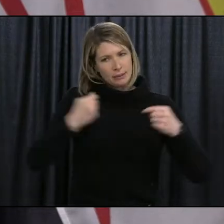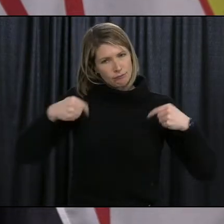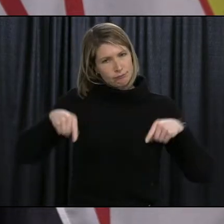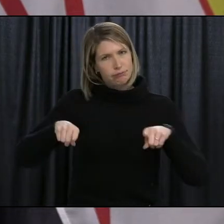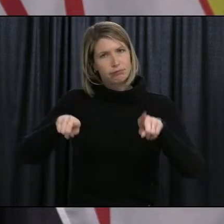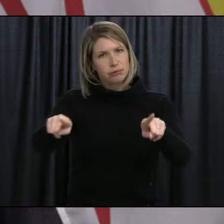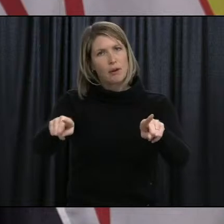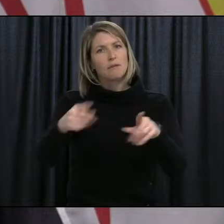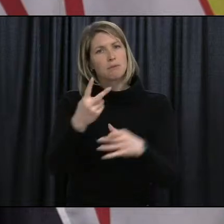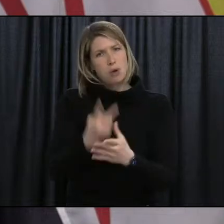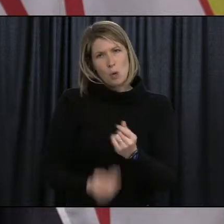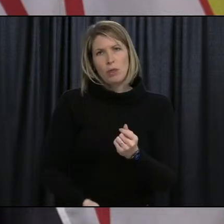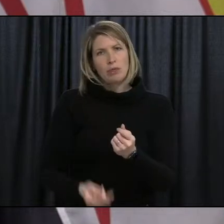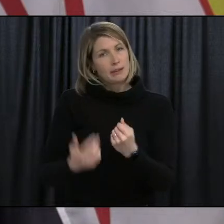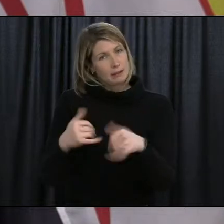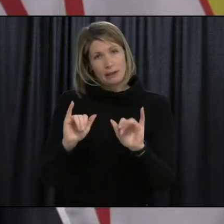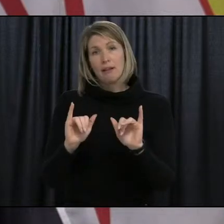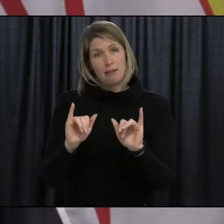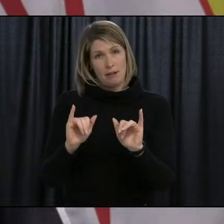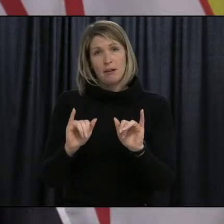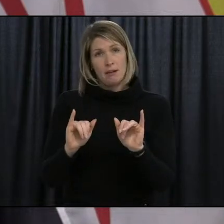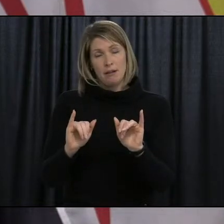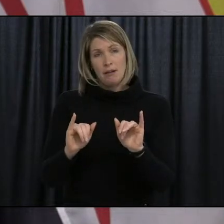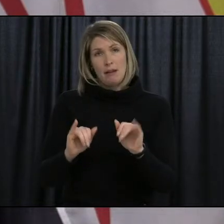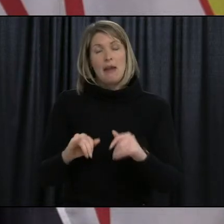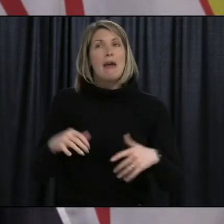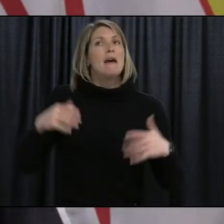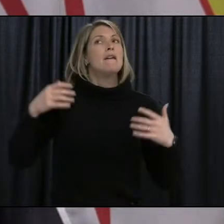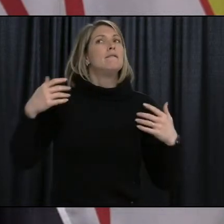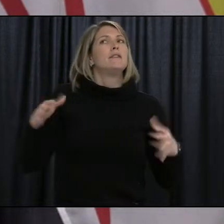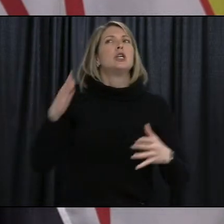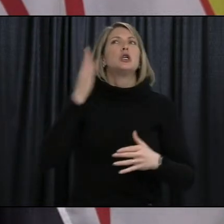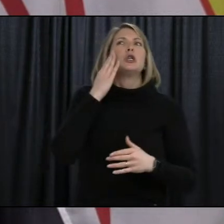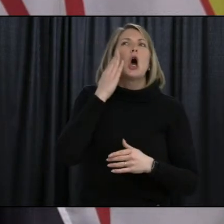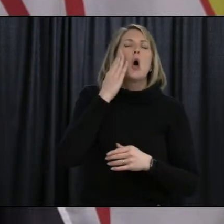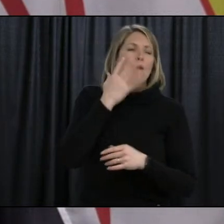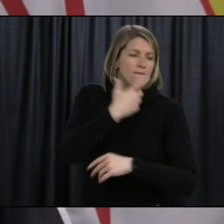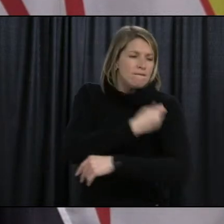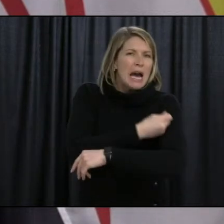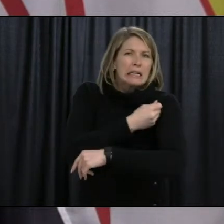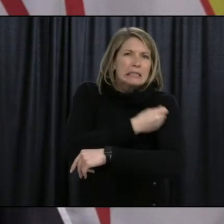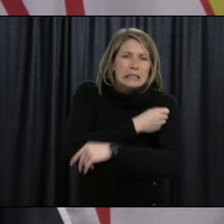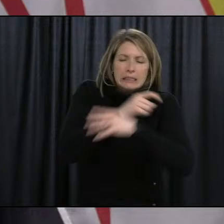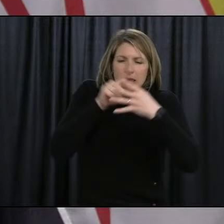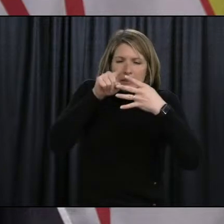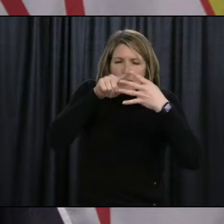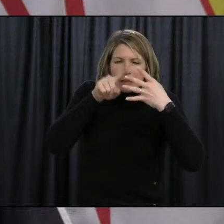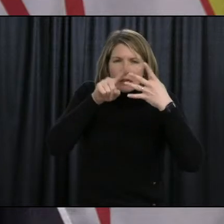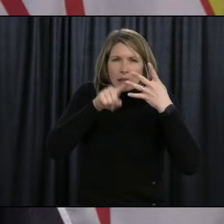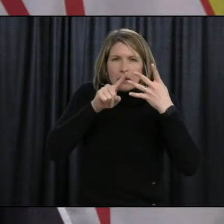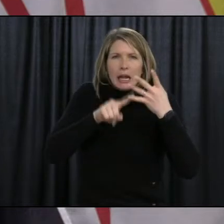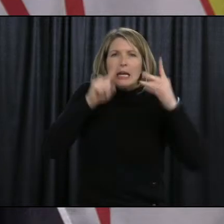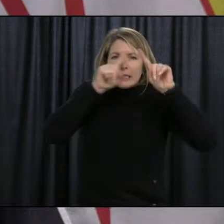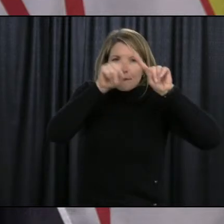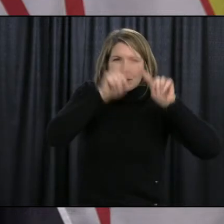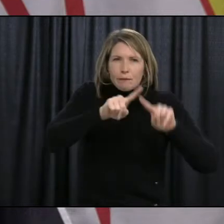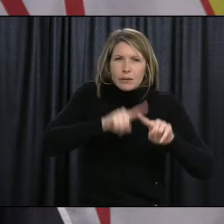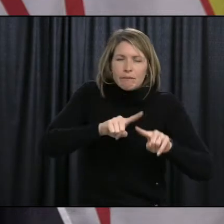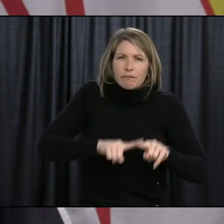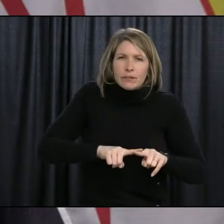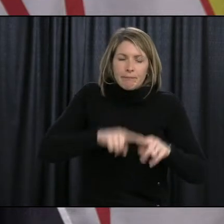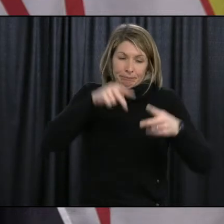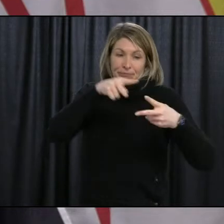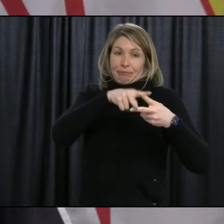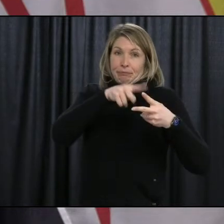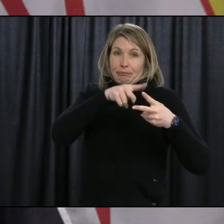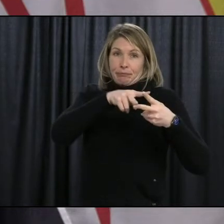We started this with knowing that mRNA vaccines are what we would want to